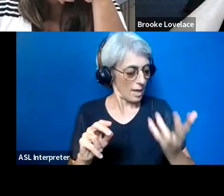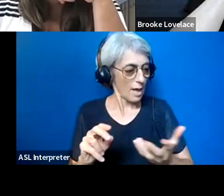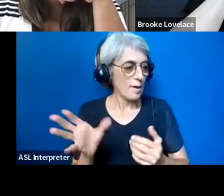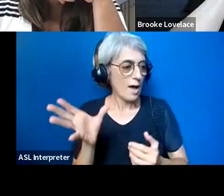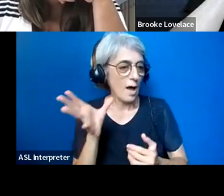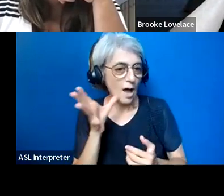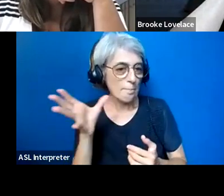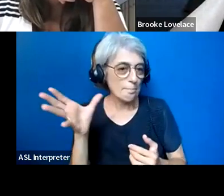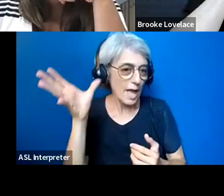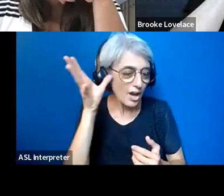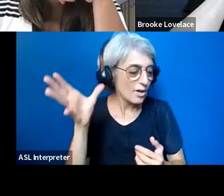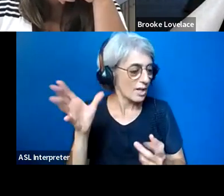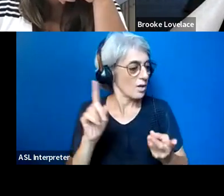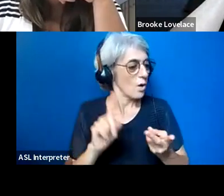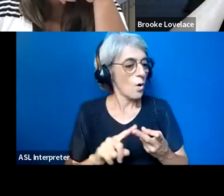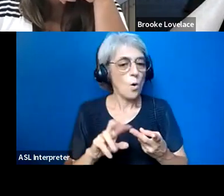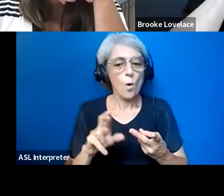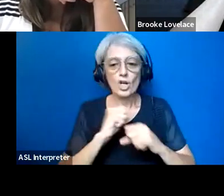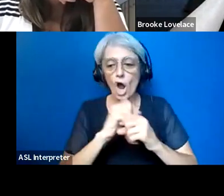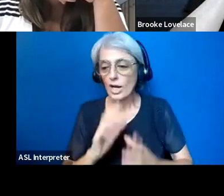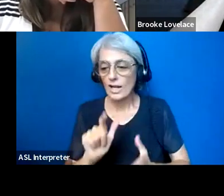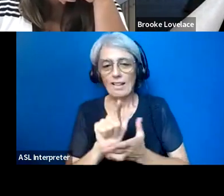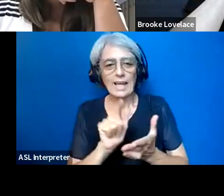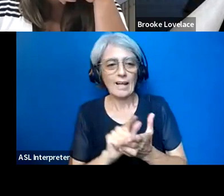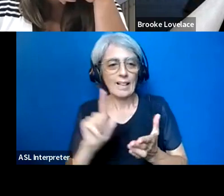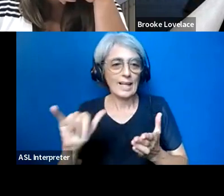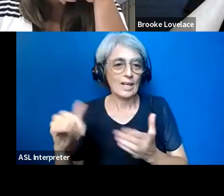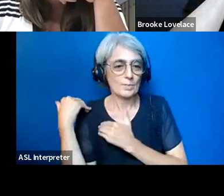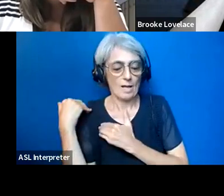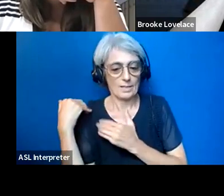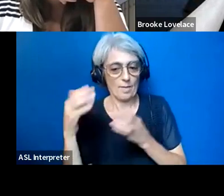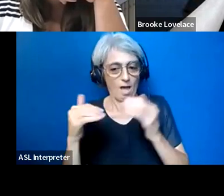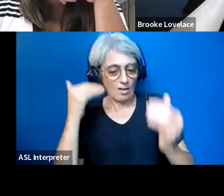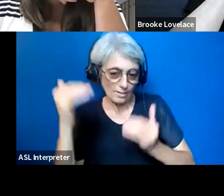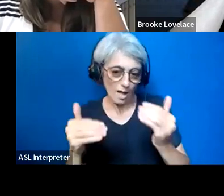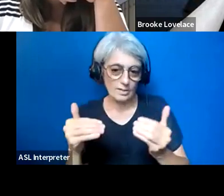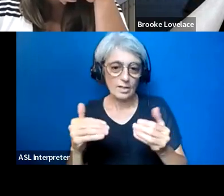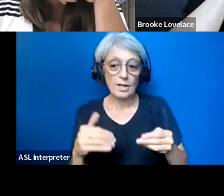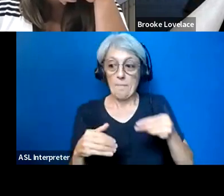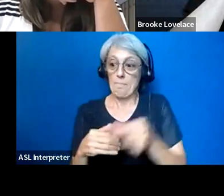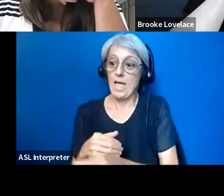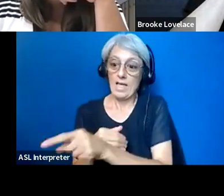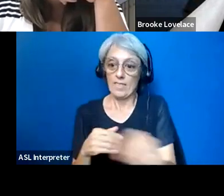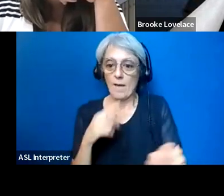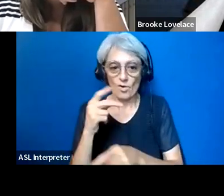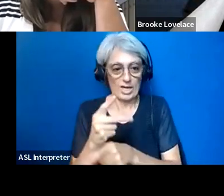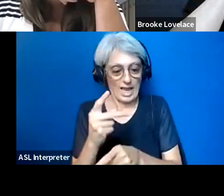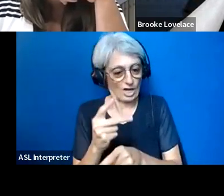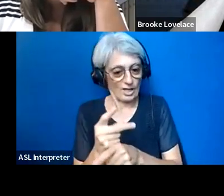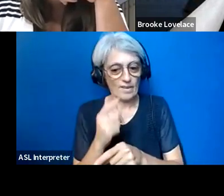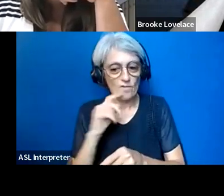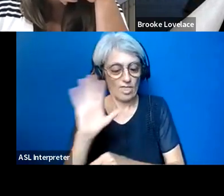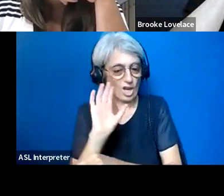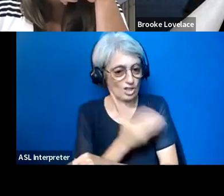or a legally responsible adult to be paid for caregiving for their child, and